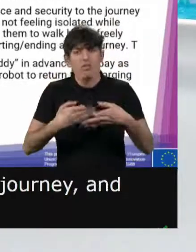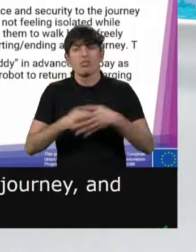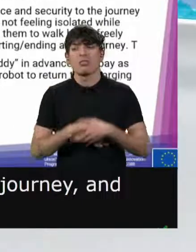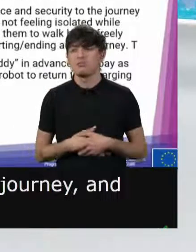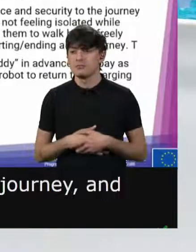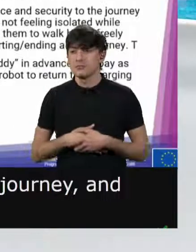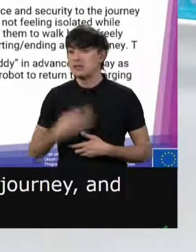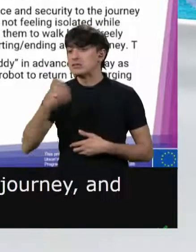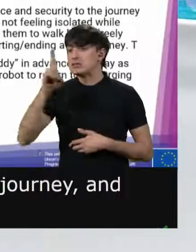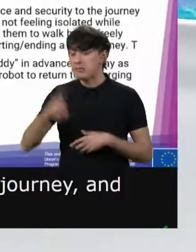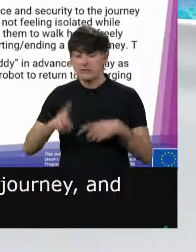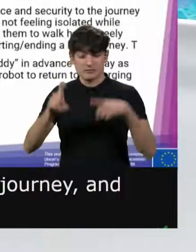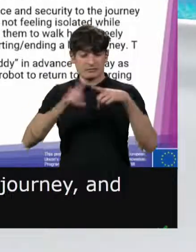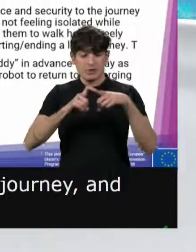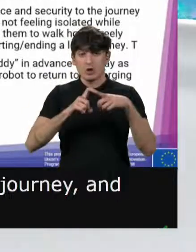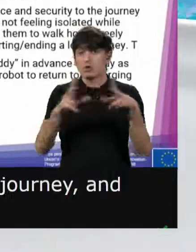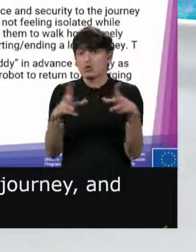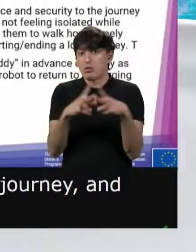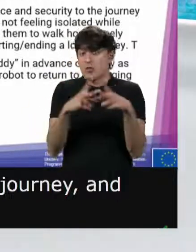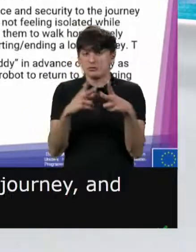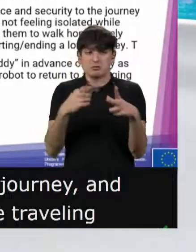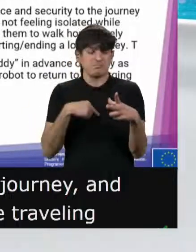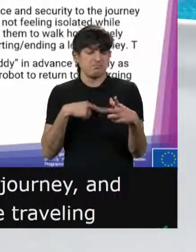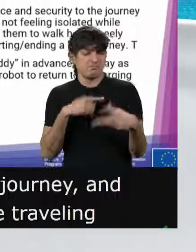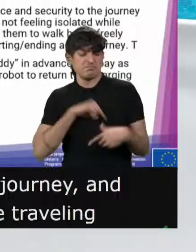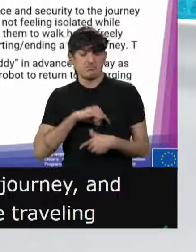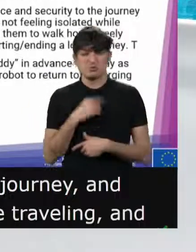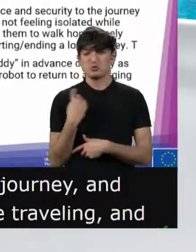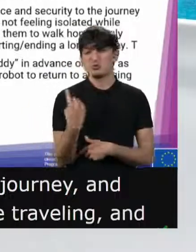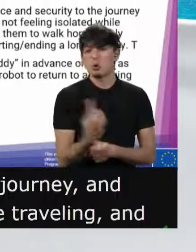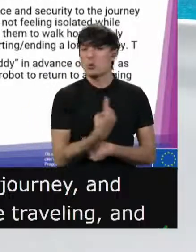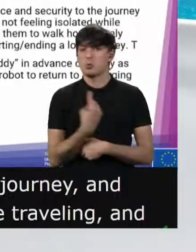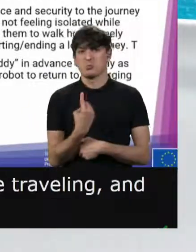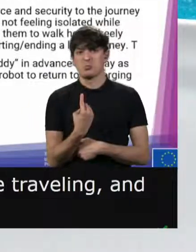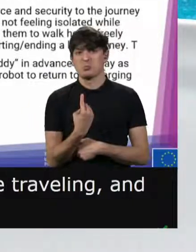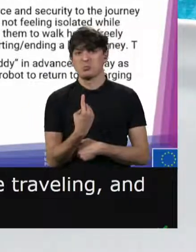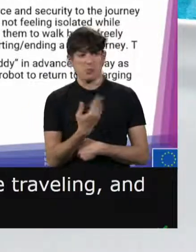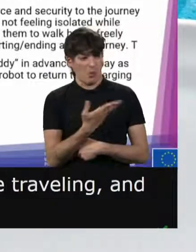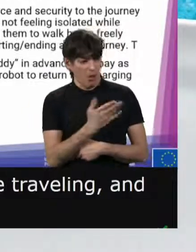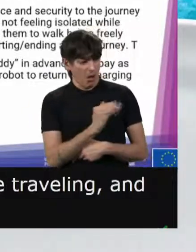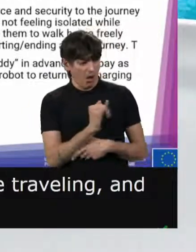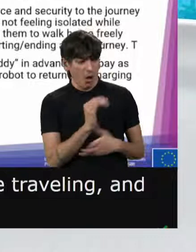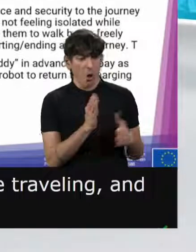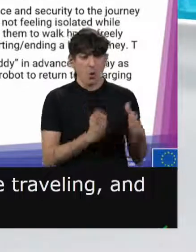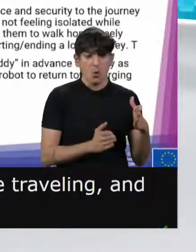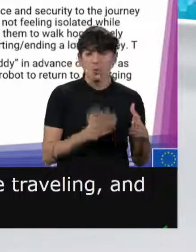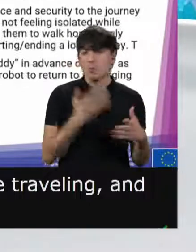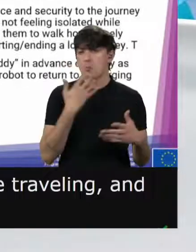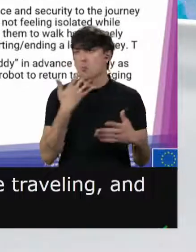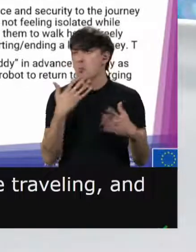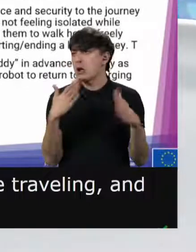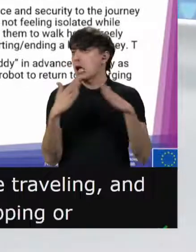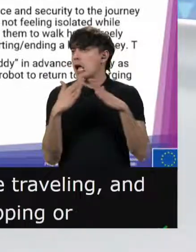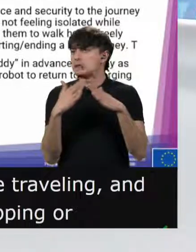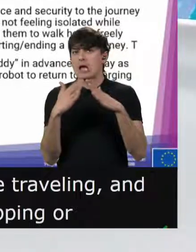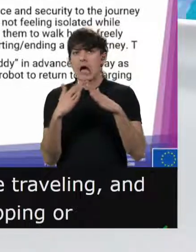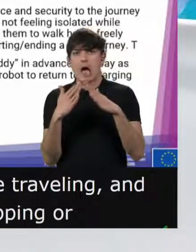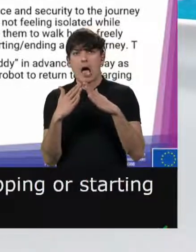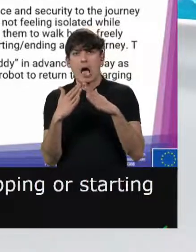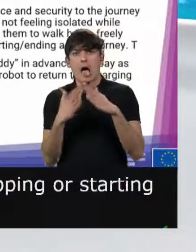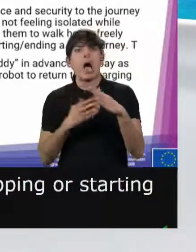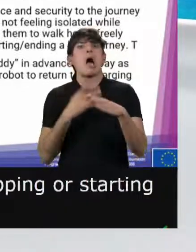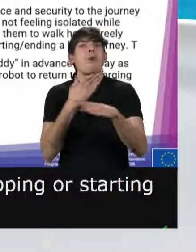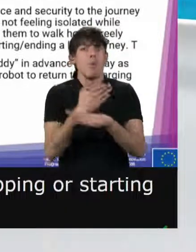traveling, and might enable them to walk home freely after traveling, shopping, or starting or ending a long